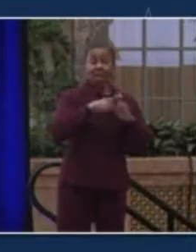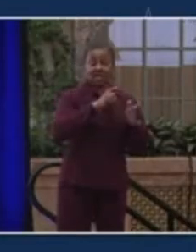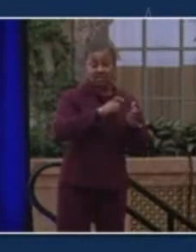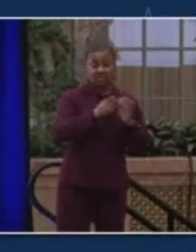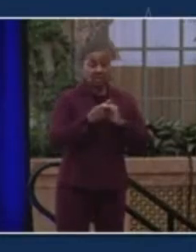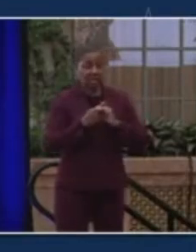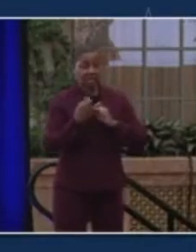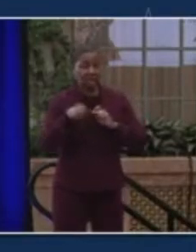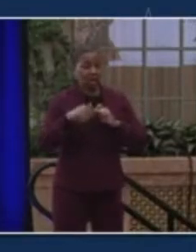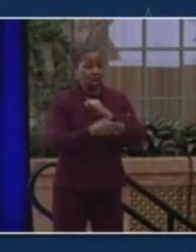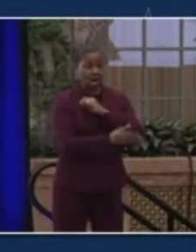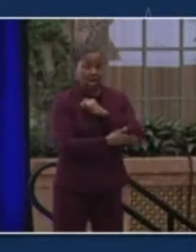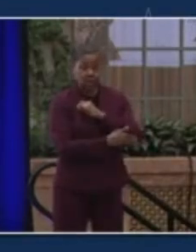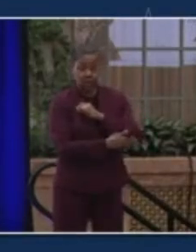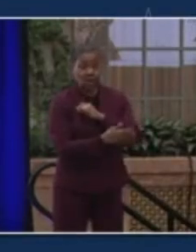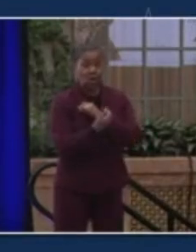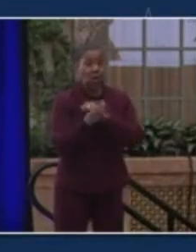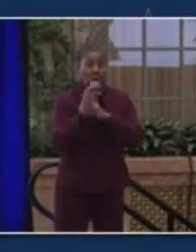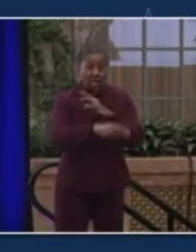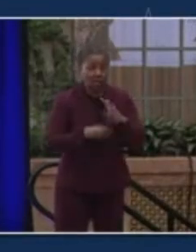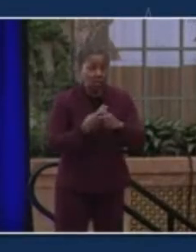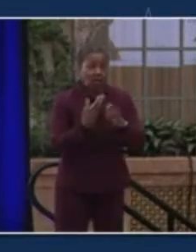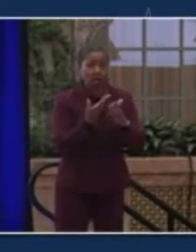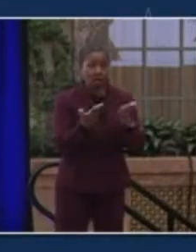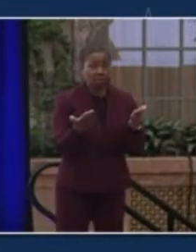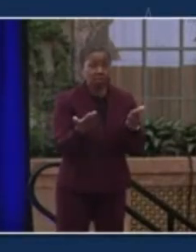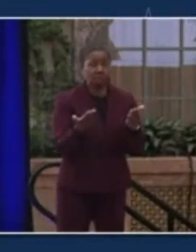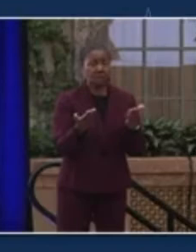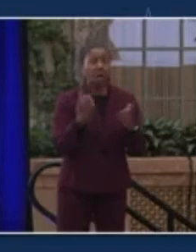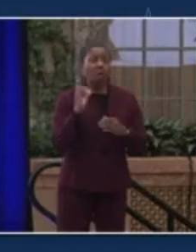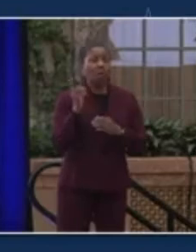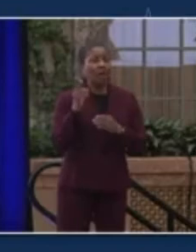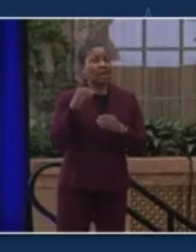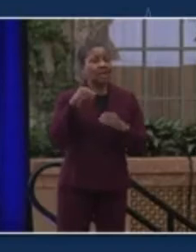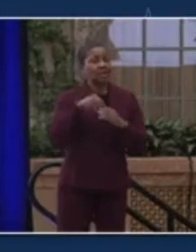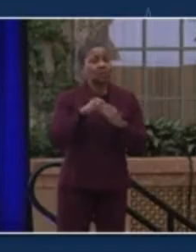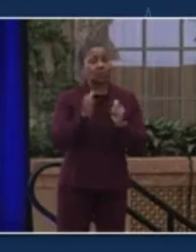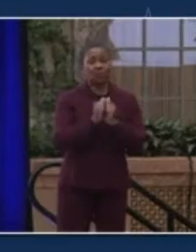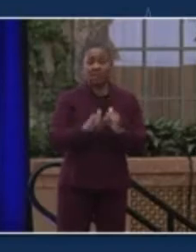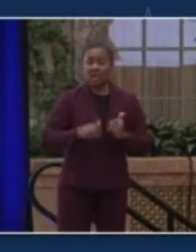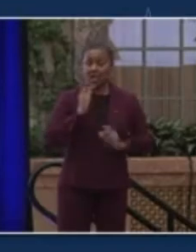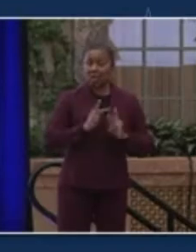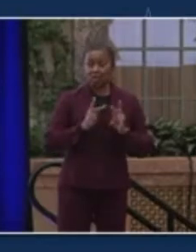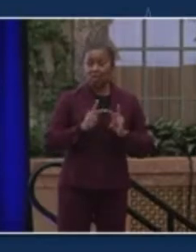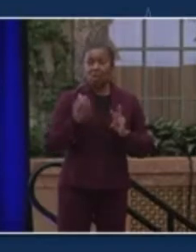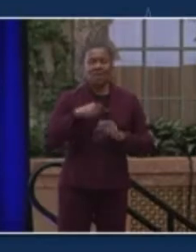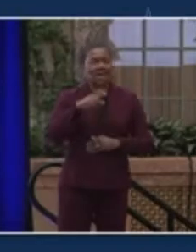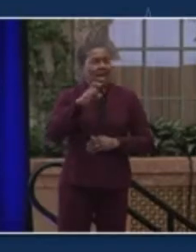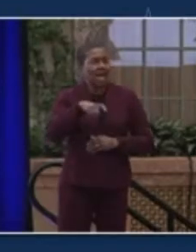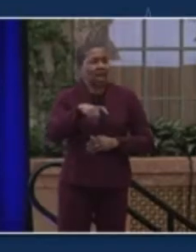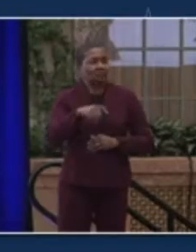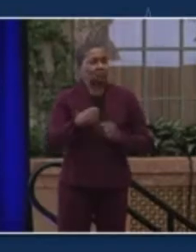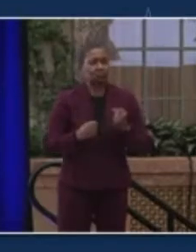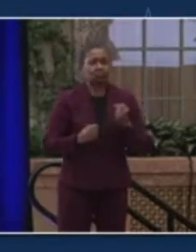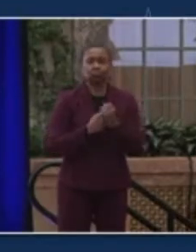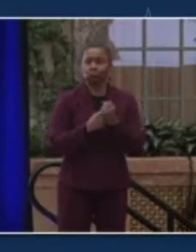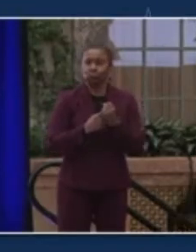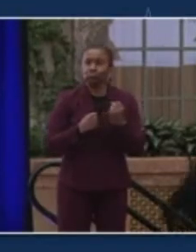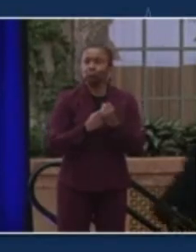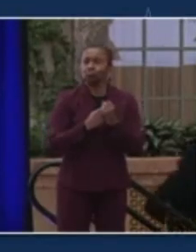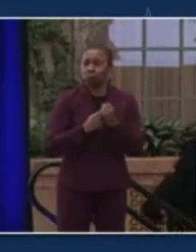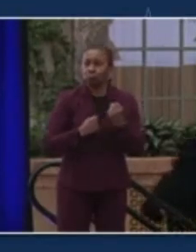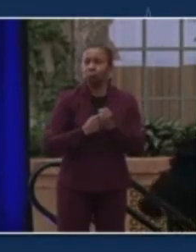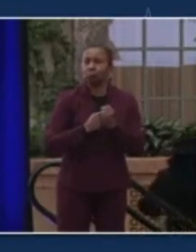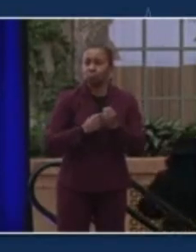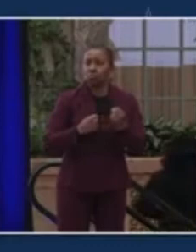change in our country or in the world laid in young people. We have to build the bench of